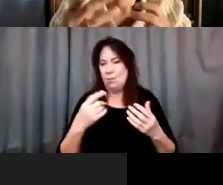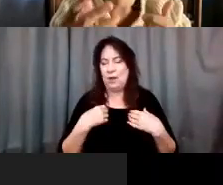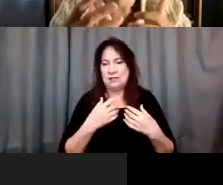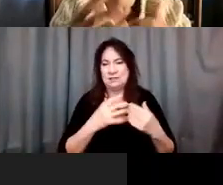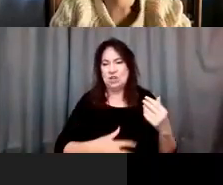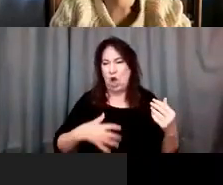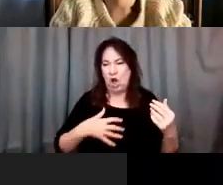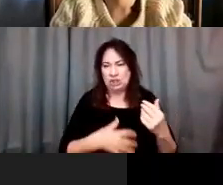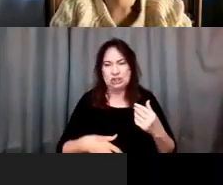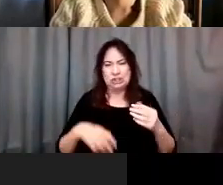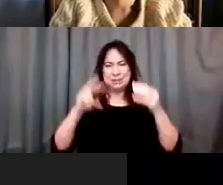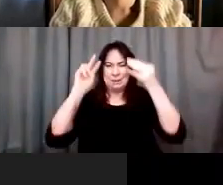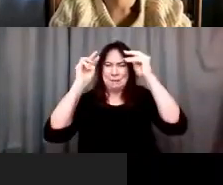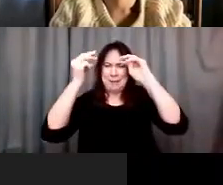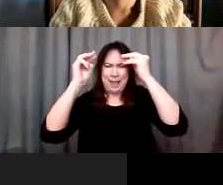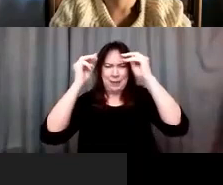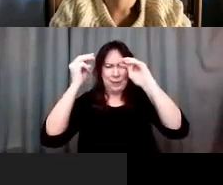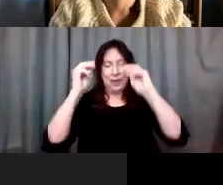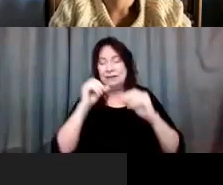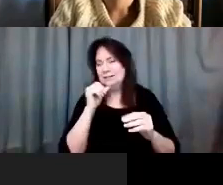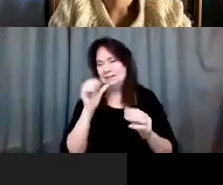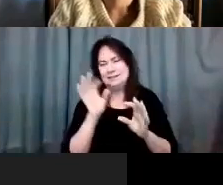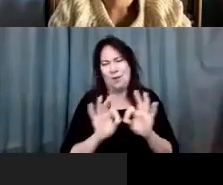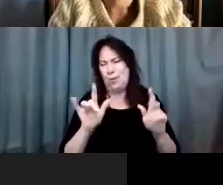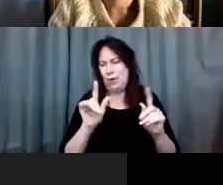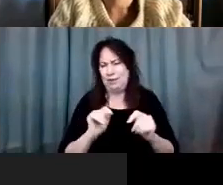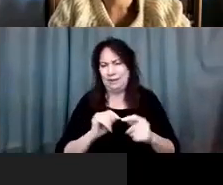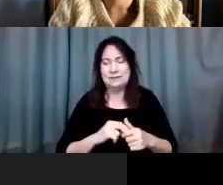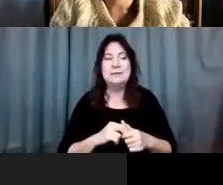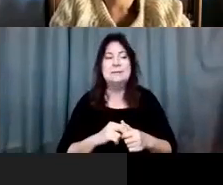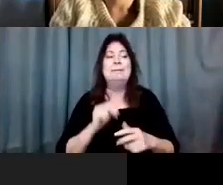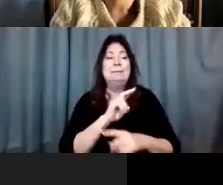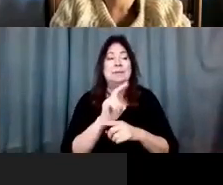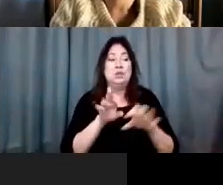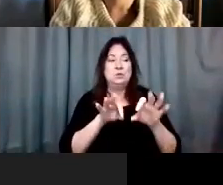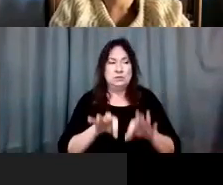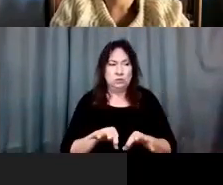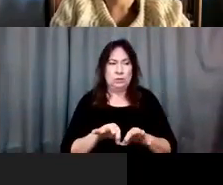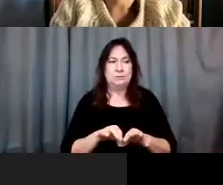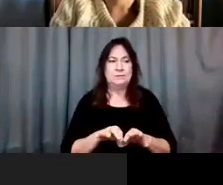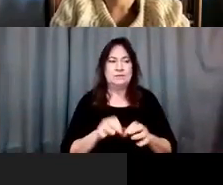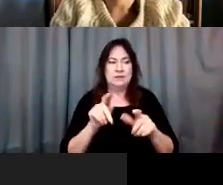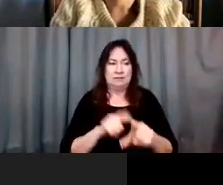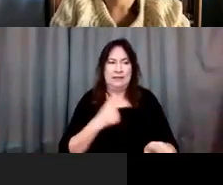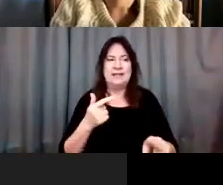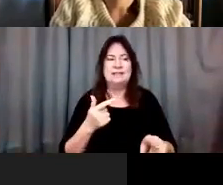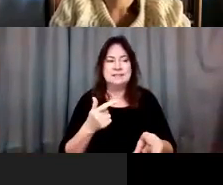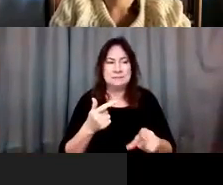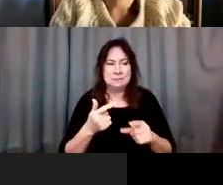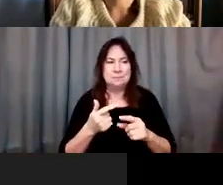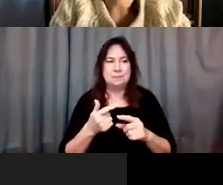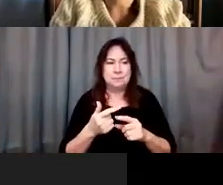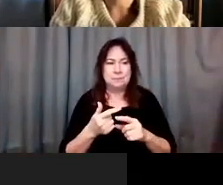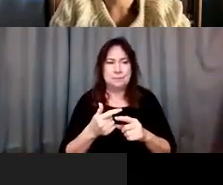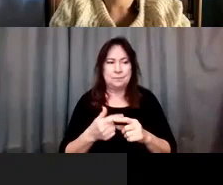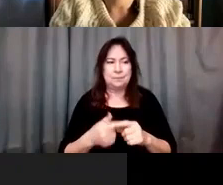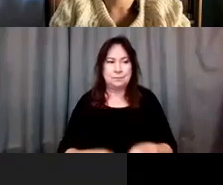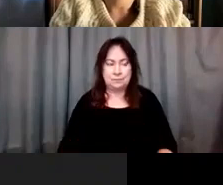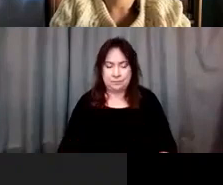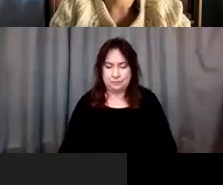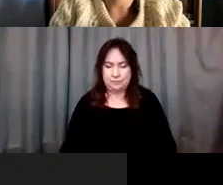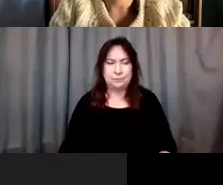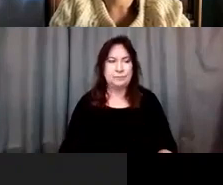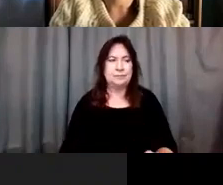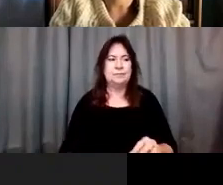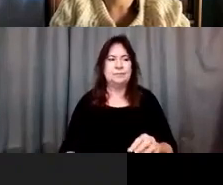or a migraine as a result. It's just not worth it. Use descriptive links if you have any handouts. So for example,